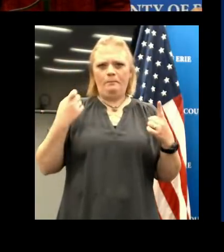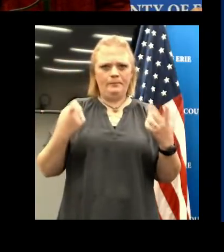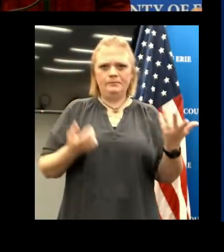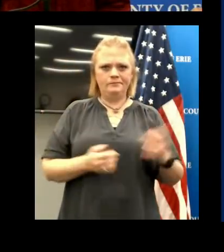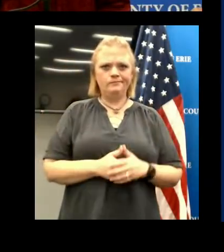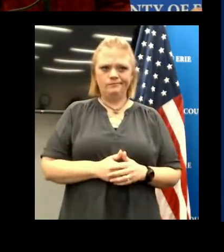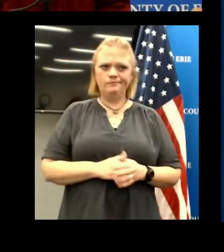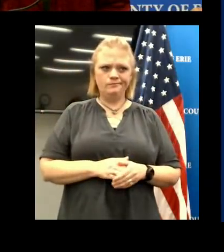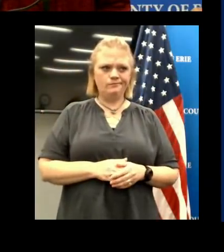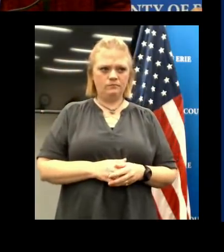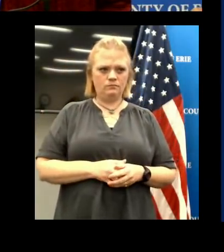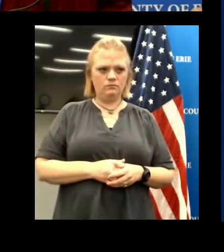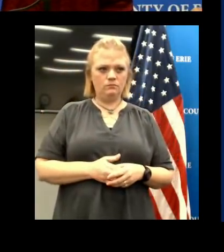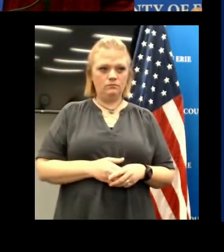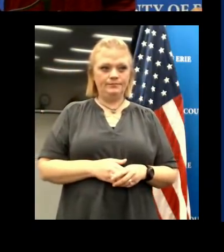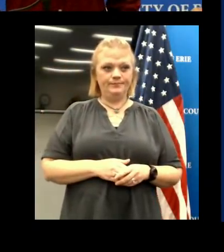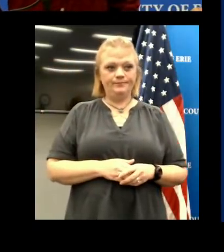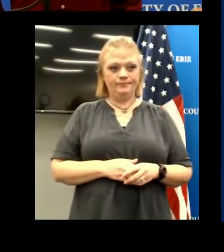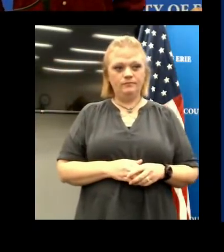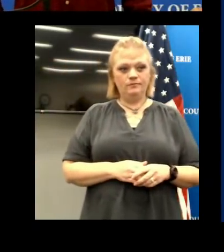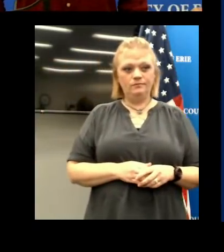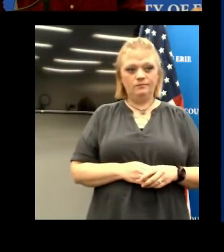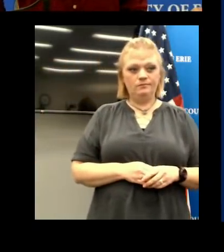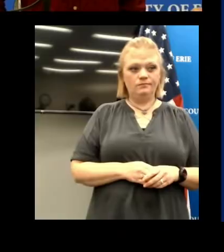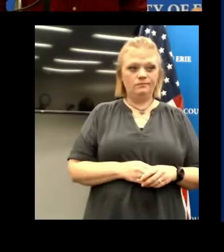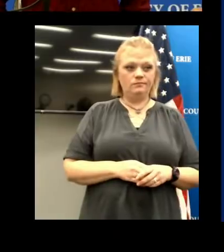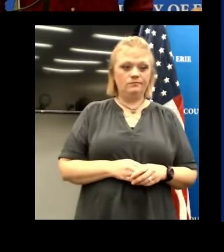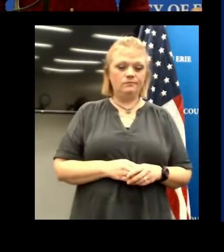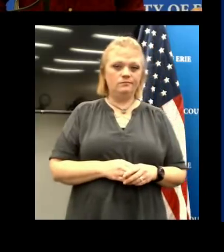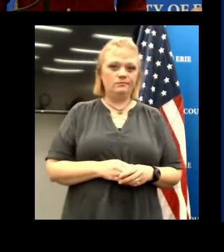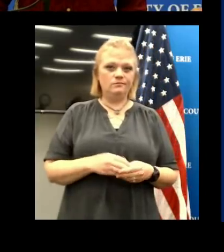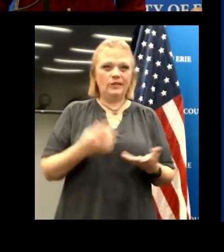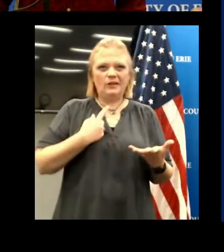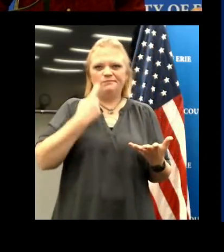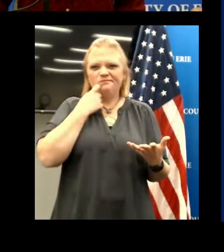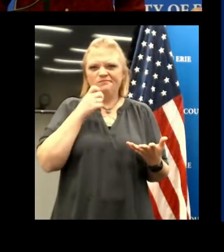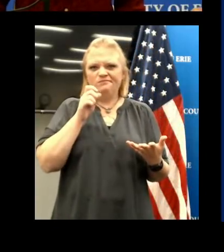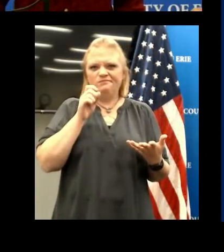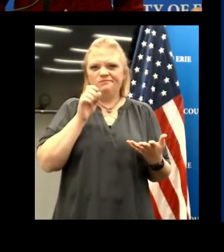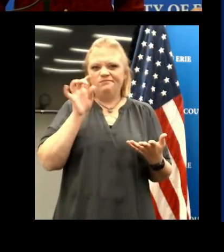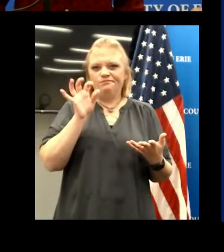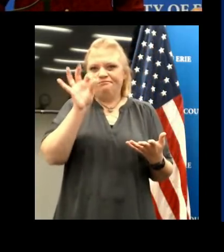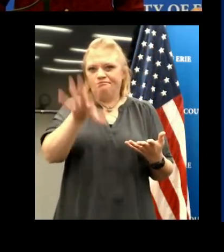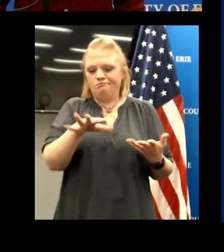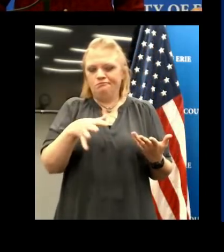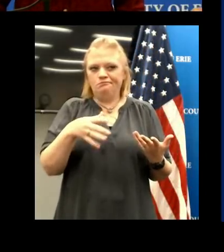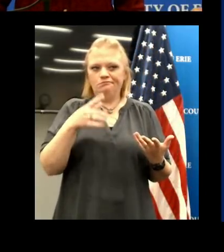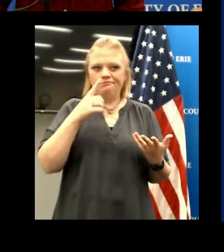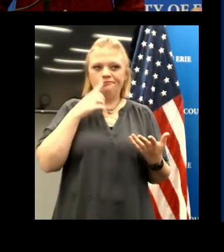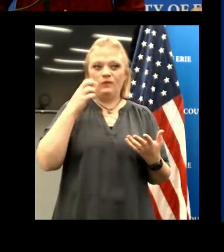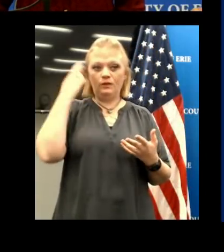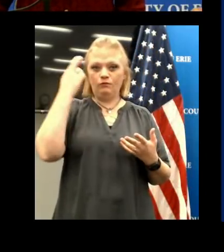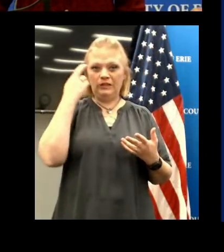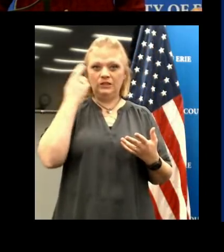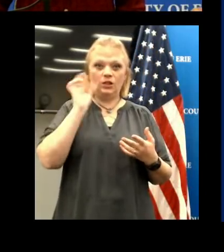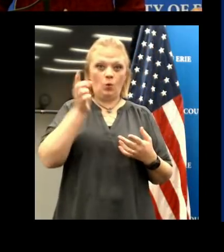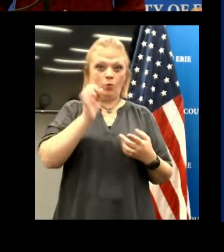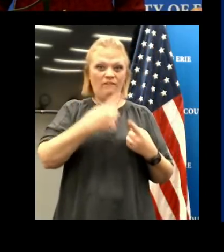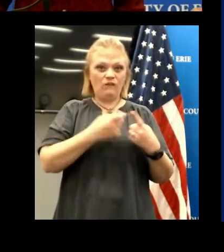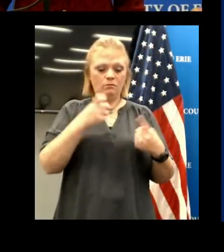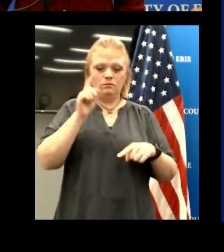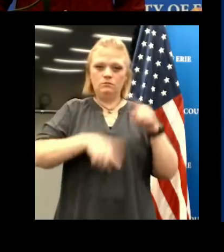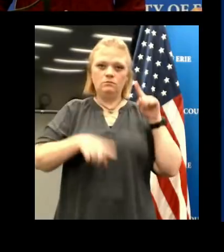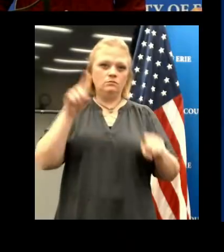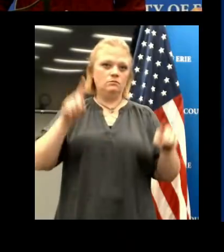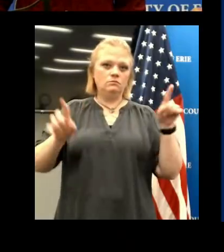cases. So as I alluded to earlier, we're seeing the sources of these cases from a